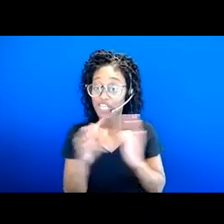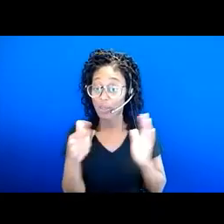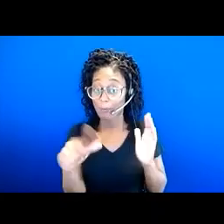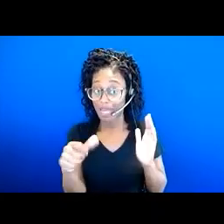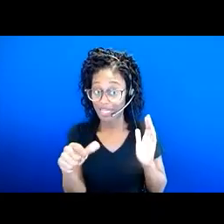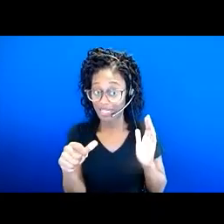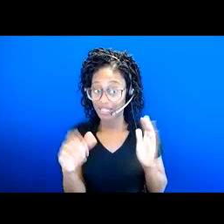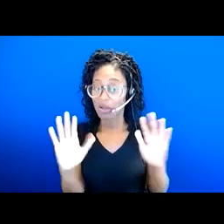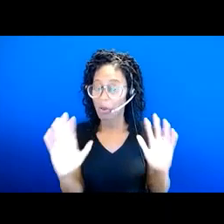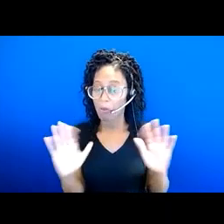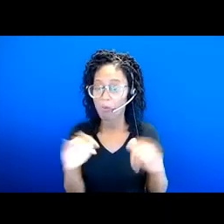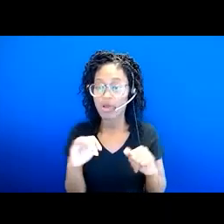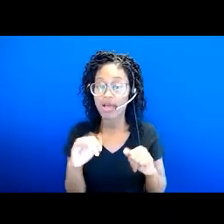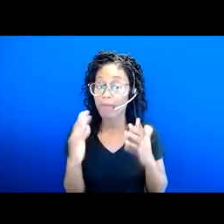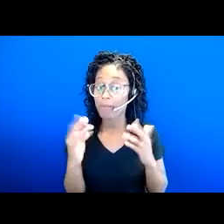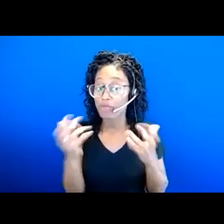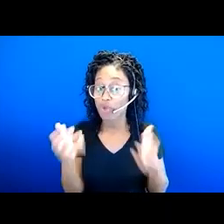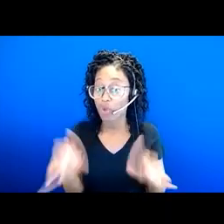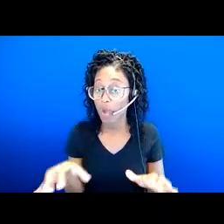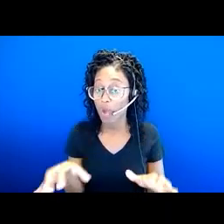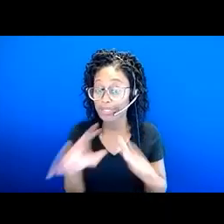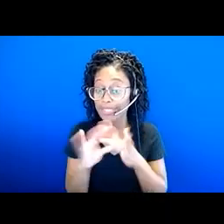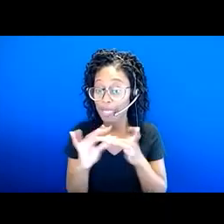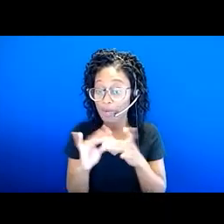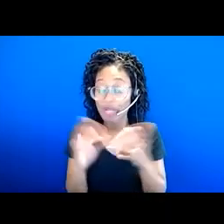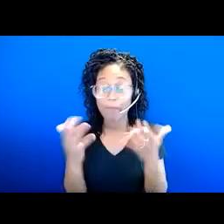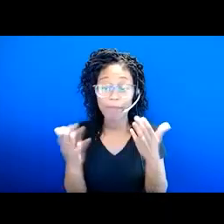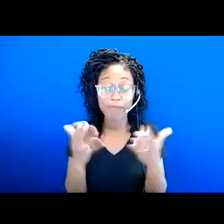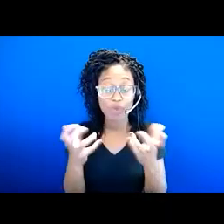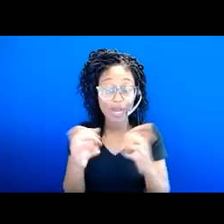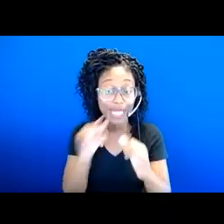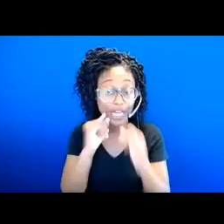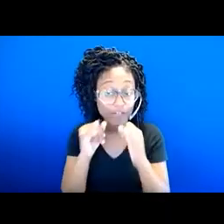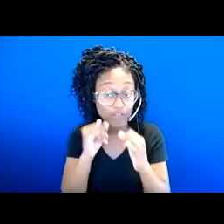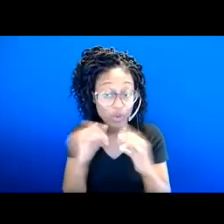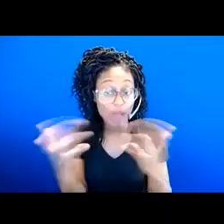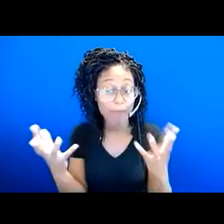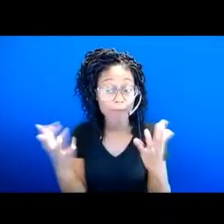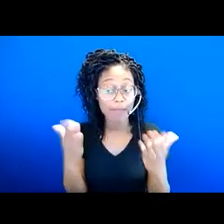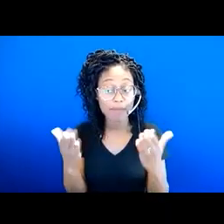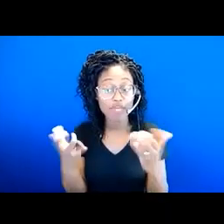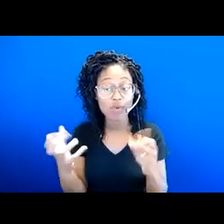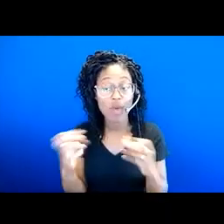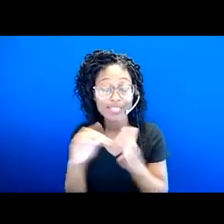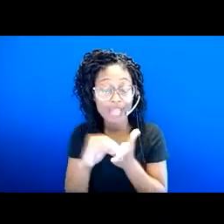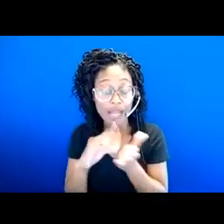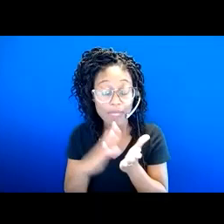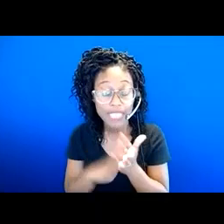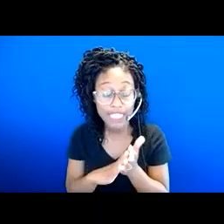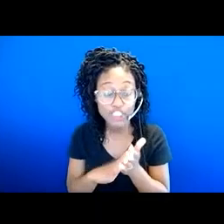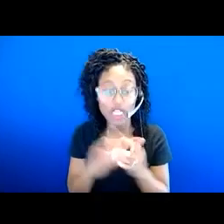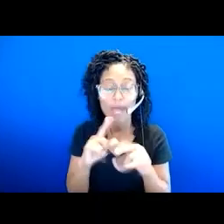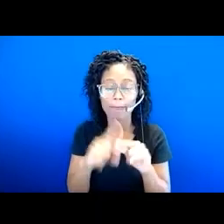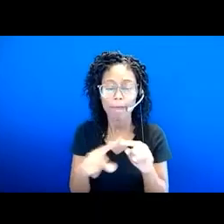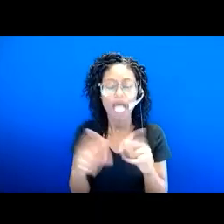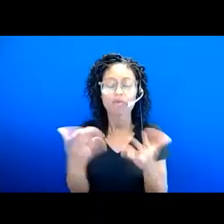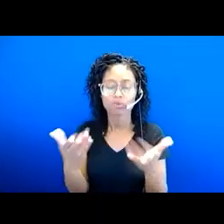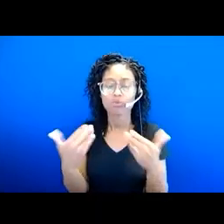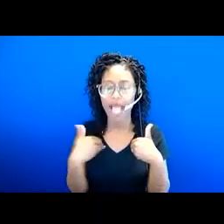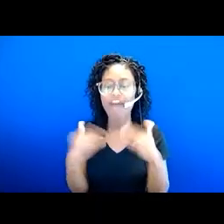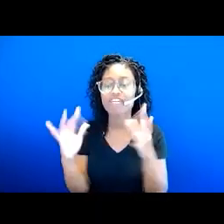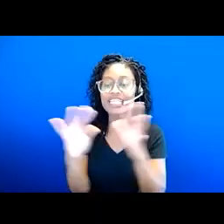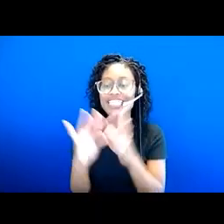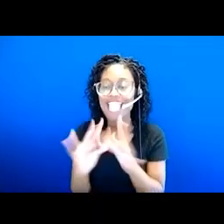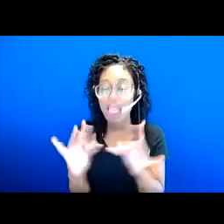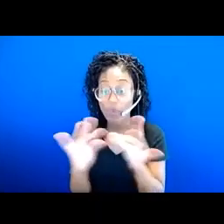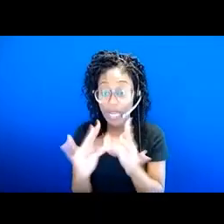be a narration. It could be an interview. It could be a documentation. But if it is a narration,